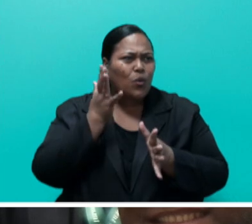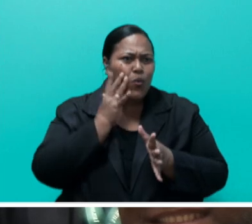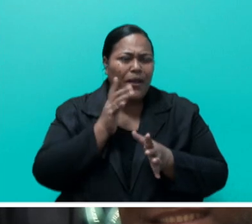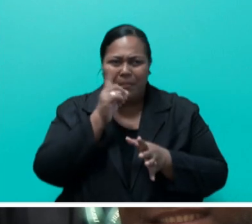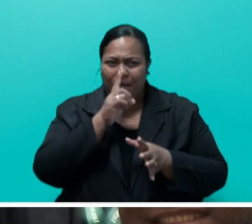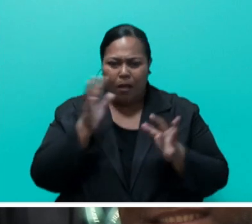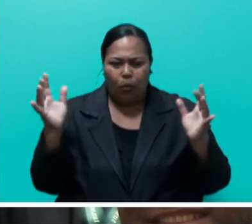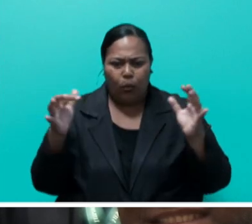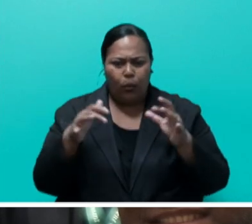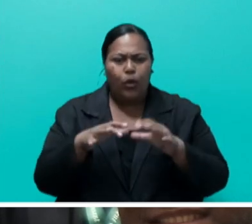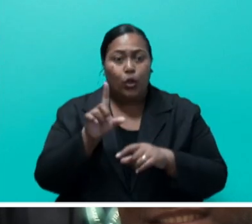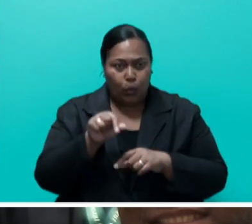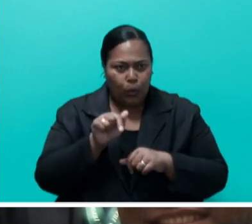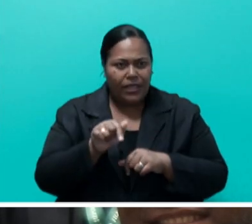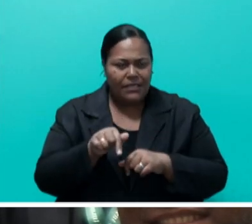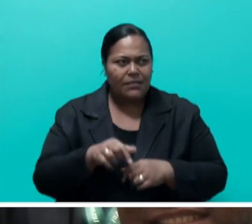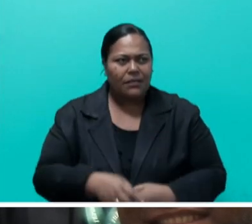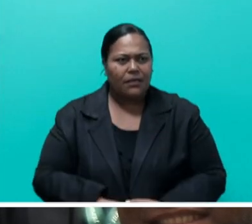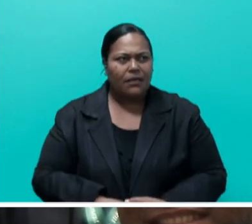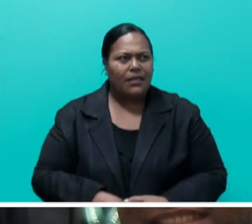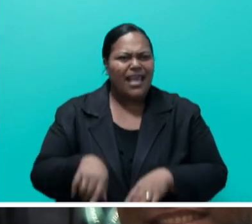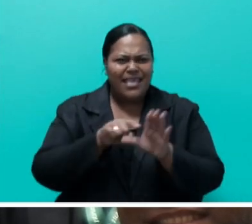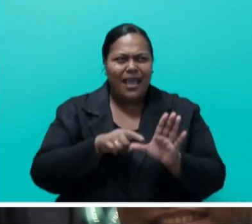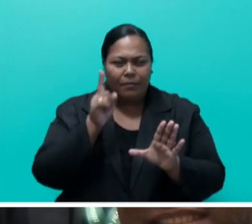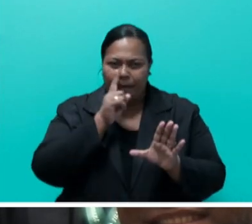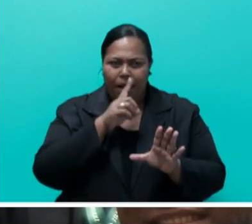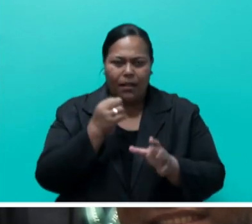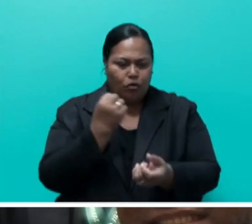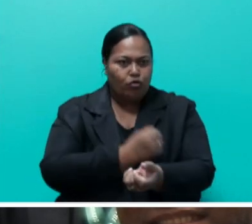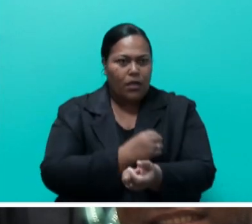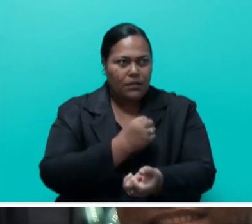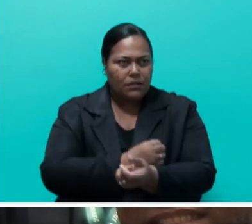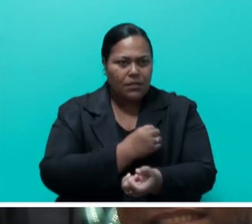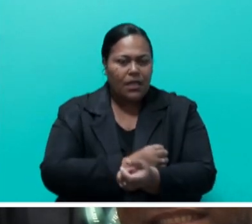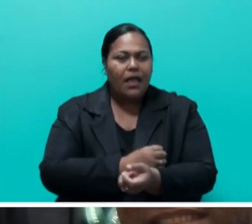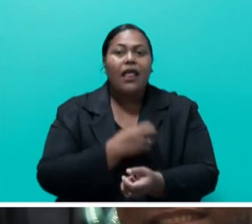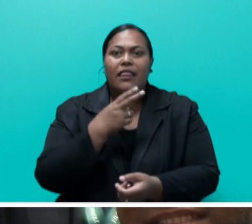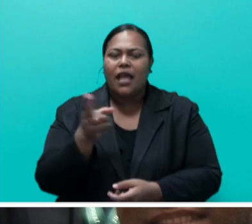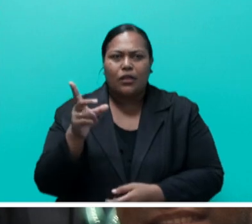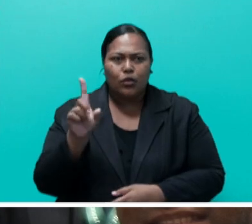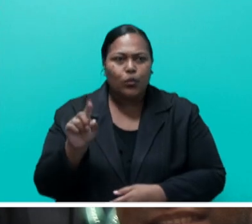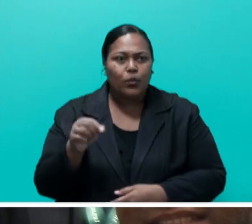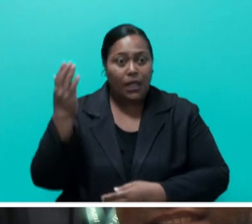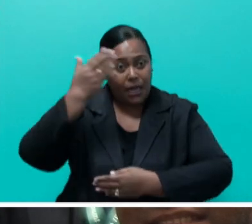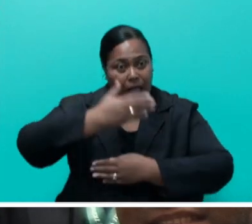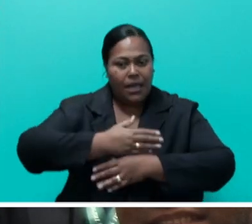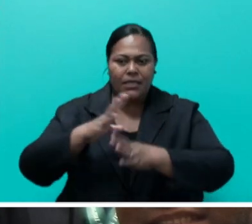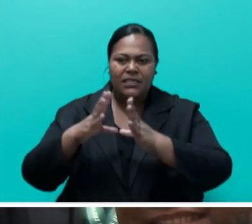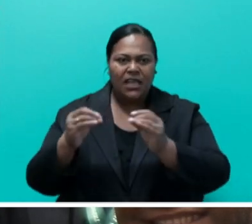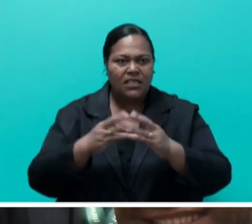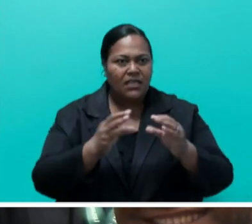these things, the young people who indulge in drugs and then go on and do these things at night.